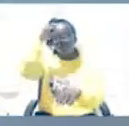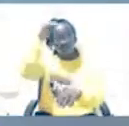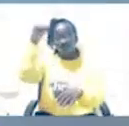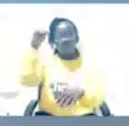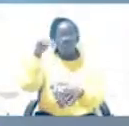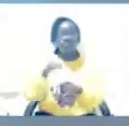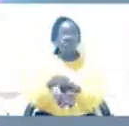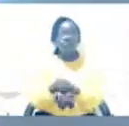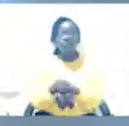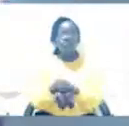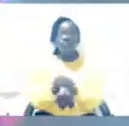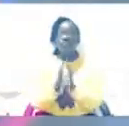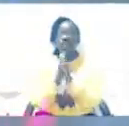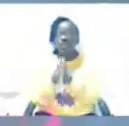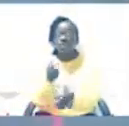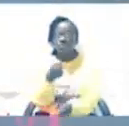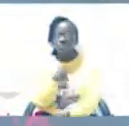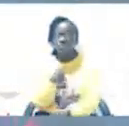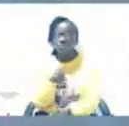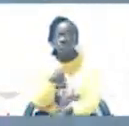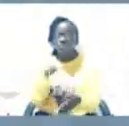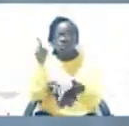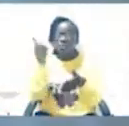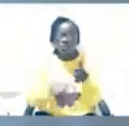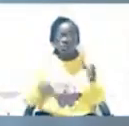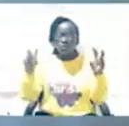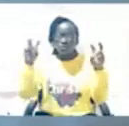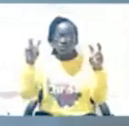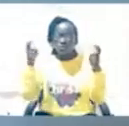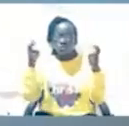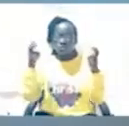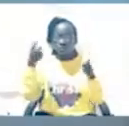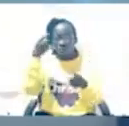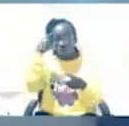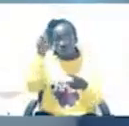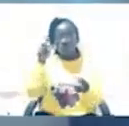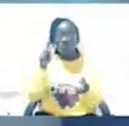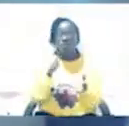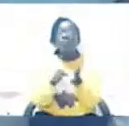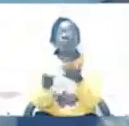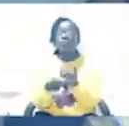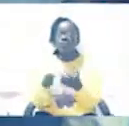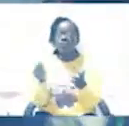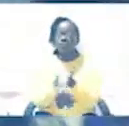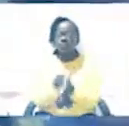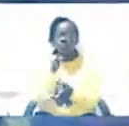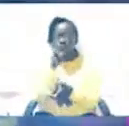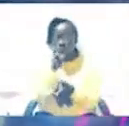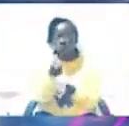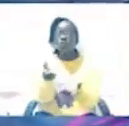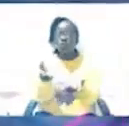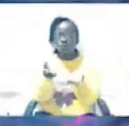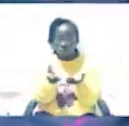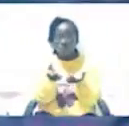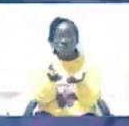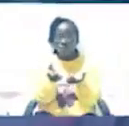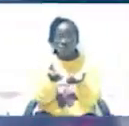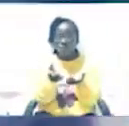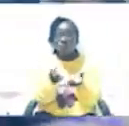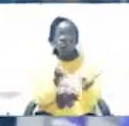Kwati, Obusami, what is the theme for the program that you want to set? And I said,